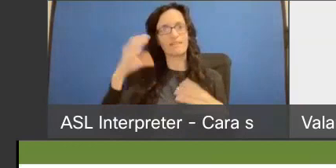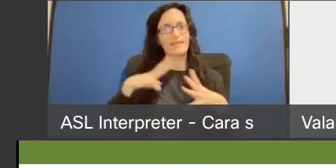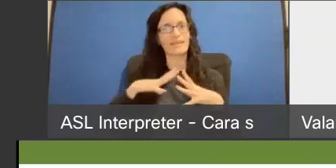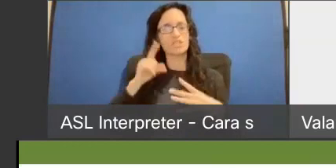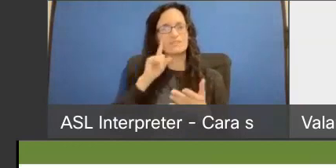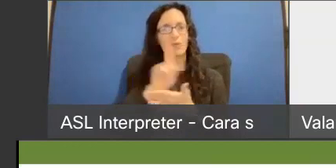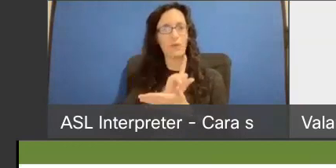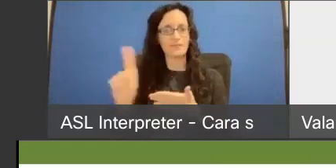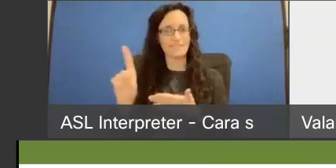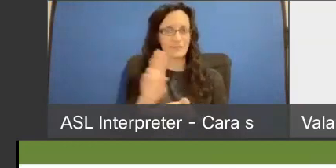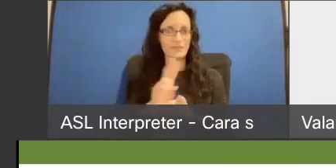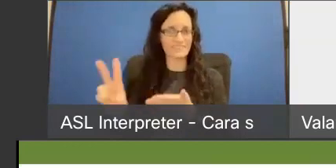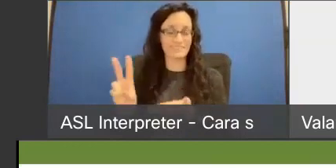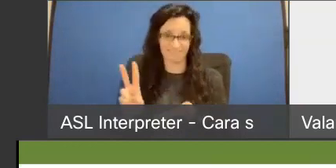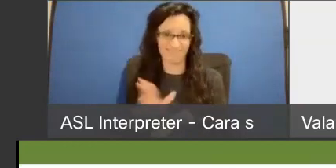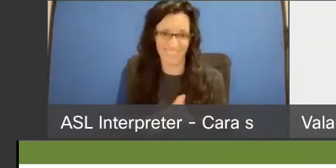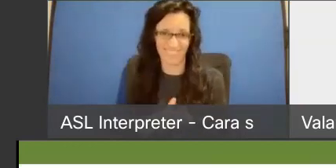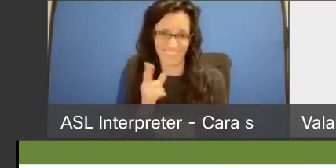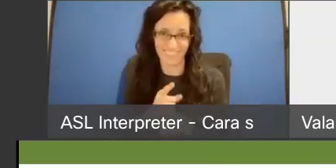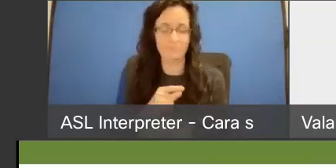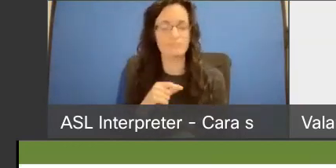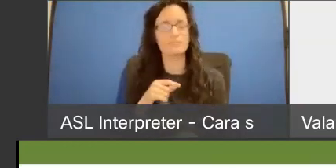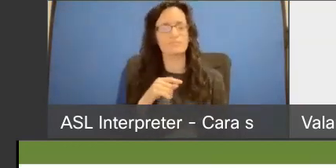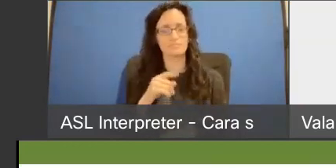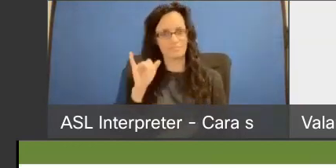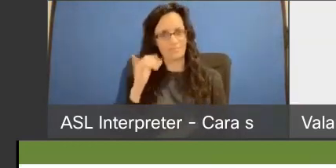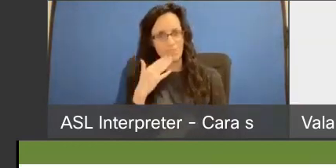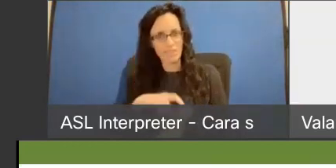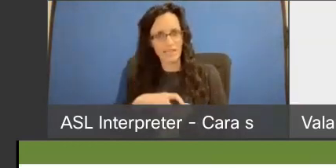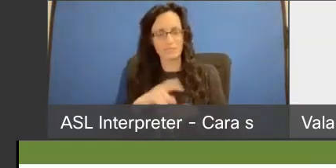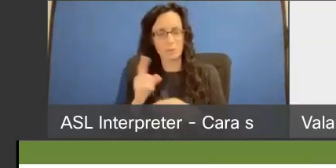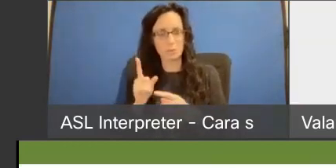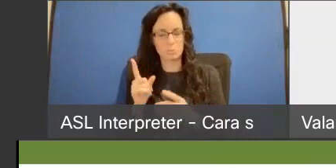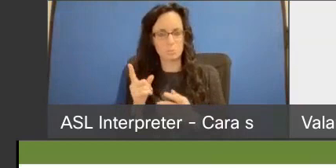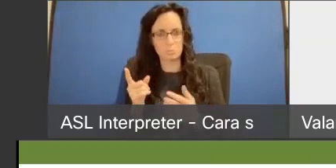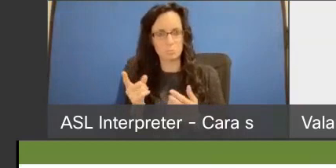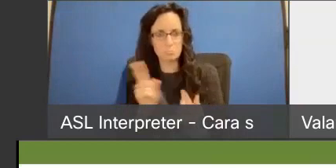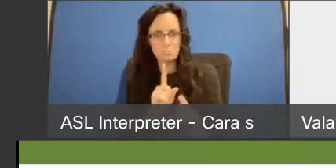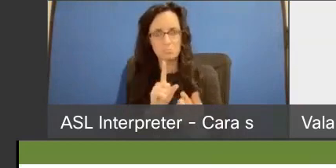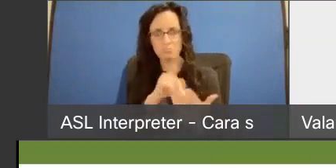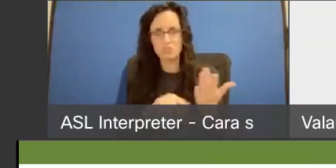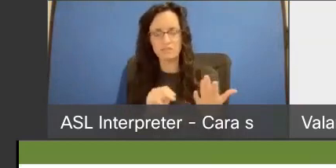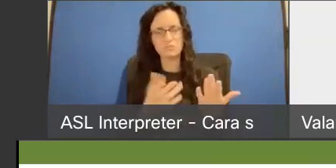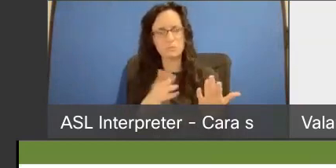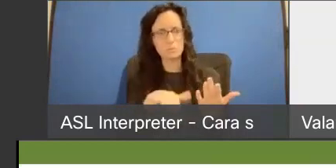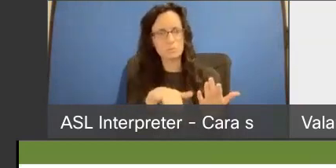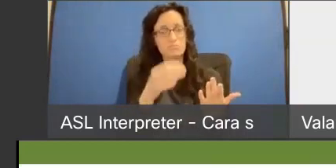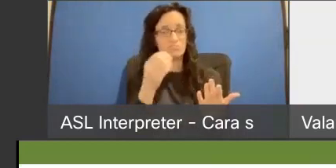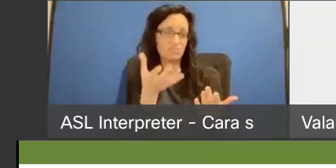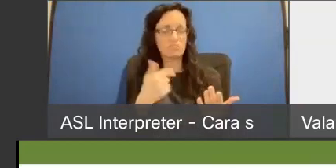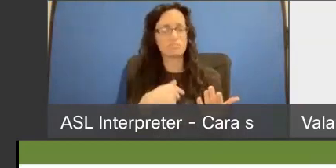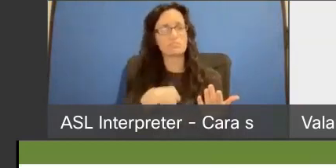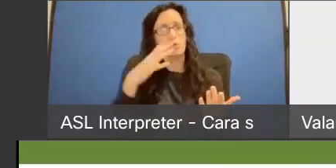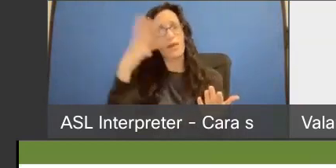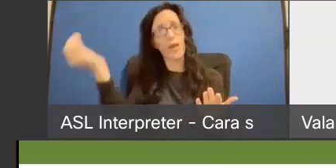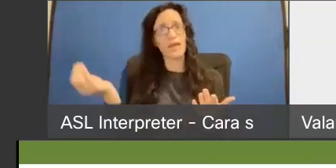nice? And that would be a time to check in with somebody that you've been talking with, to say, look, I'm going away. I know